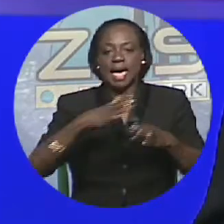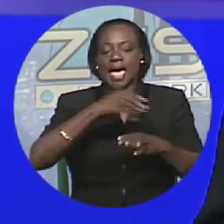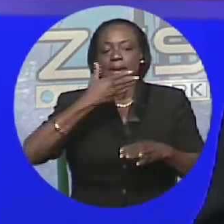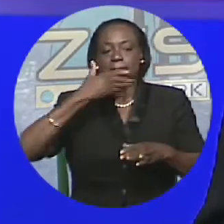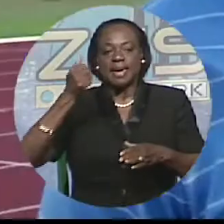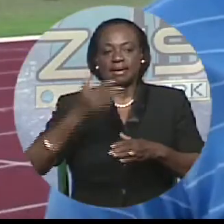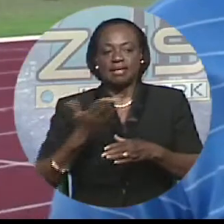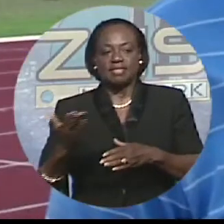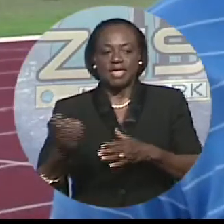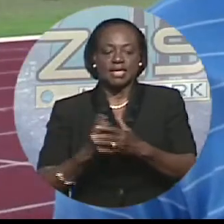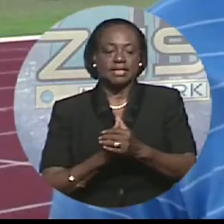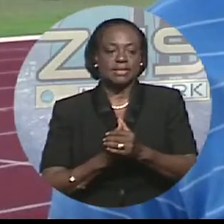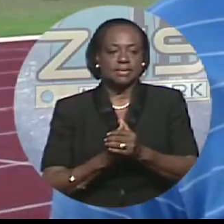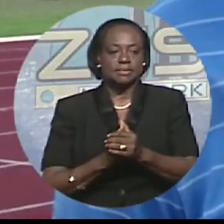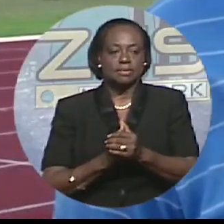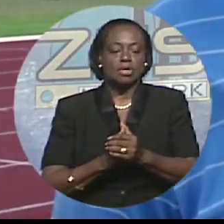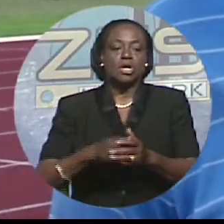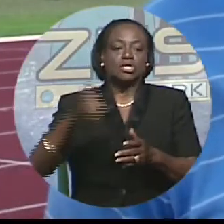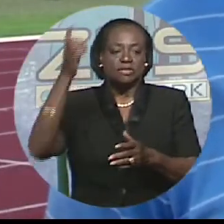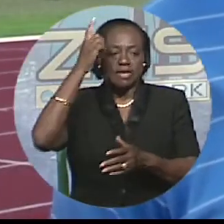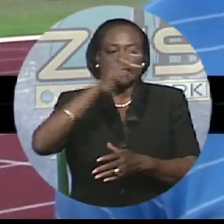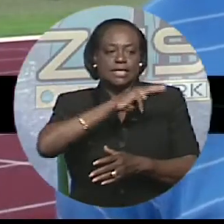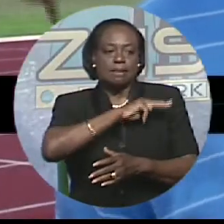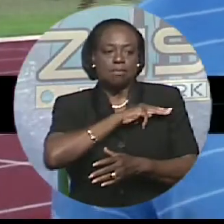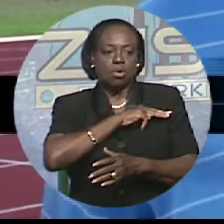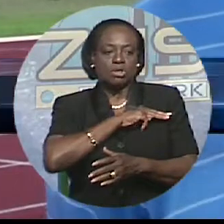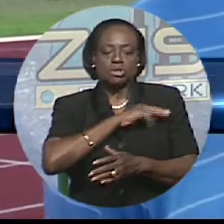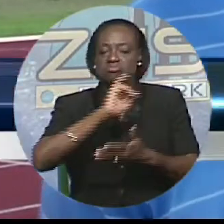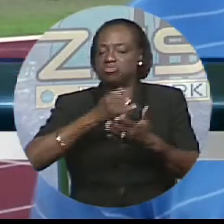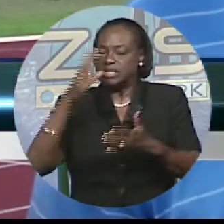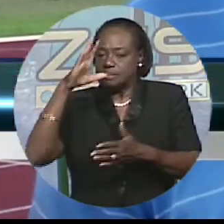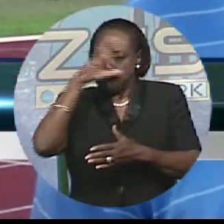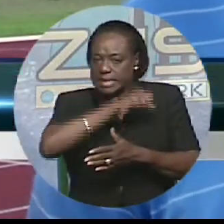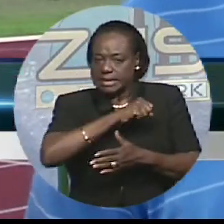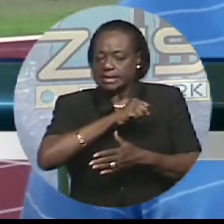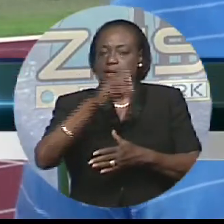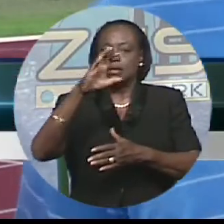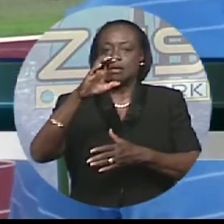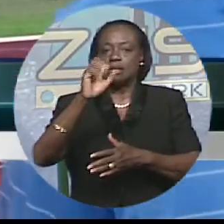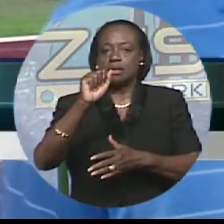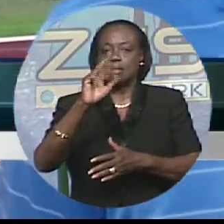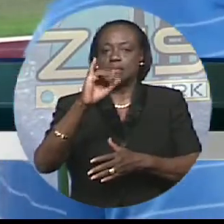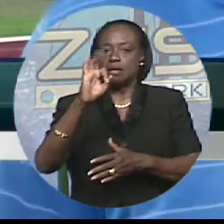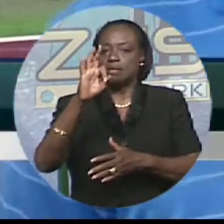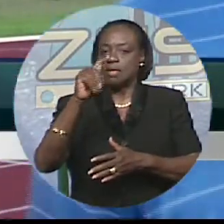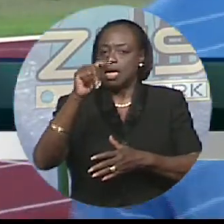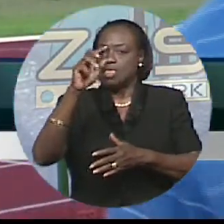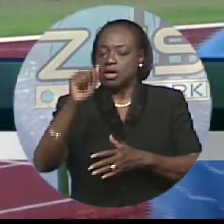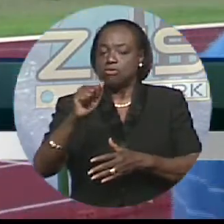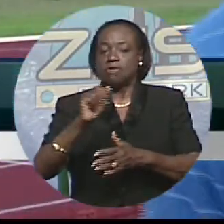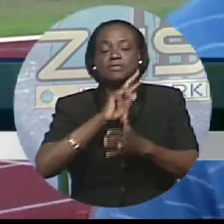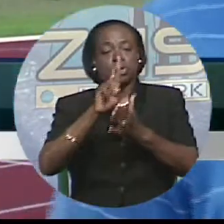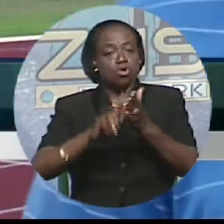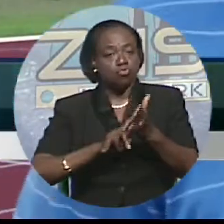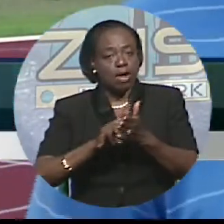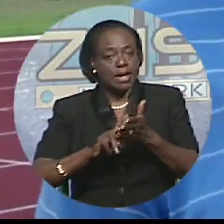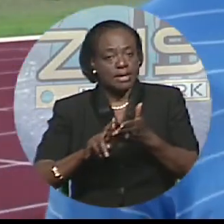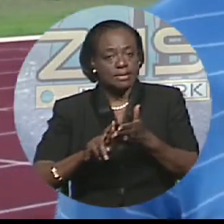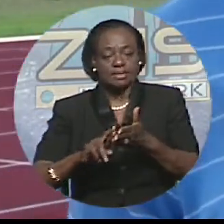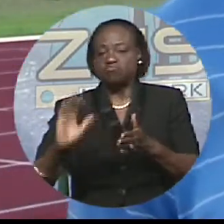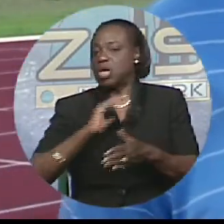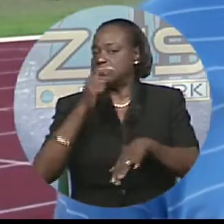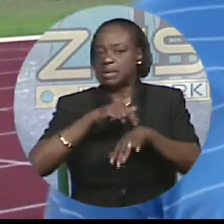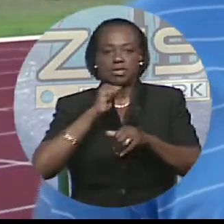things. Trevante Mott, he just missed the Carifto record because the clock the automatic timer was not there.